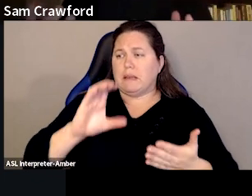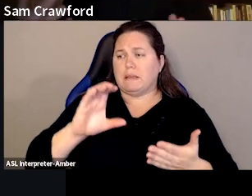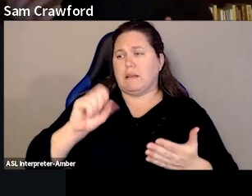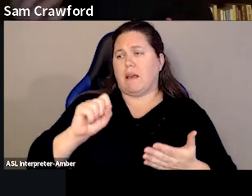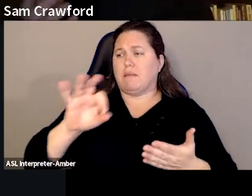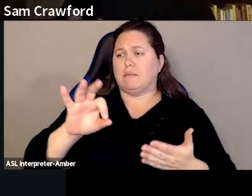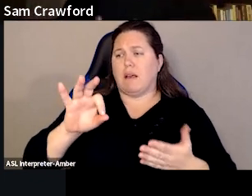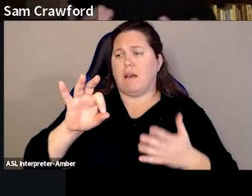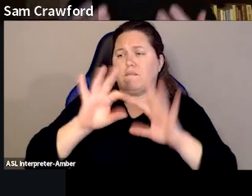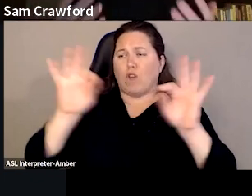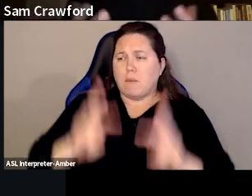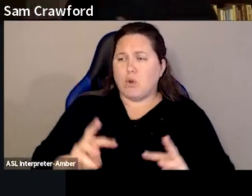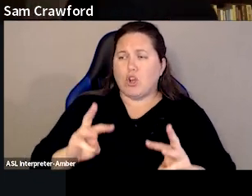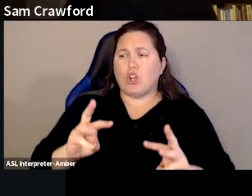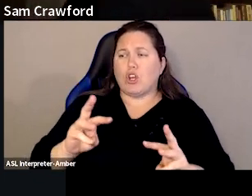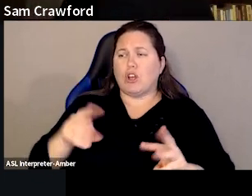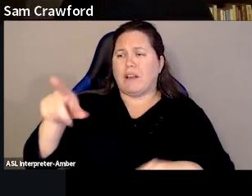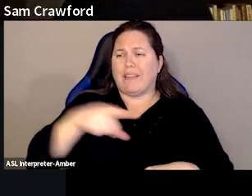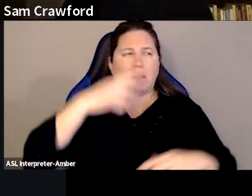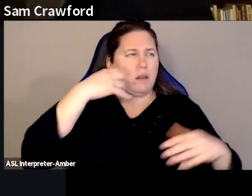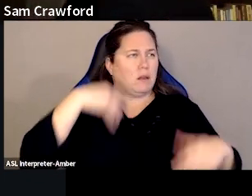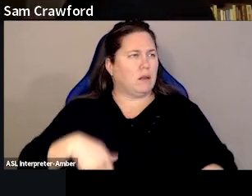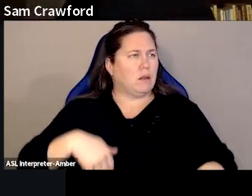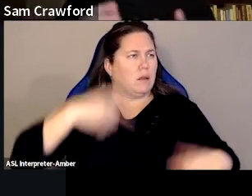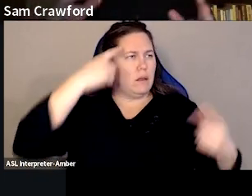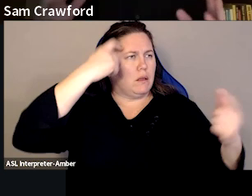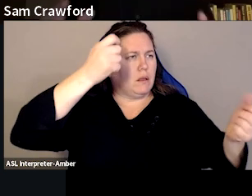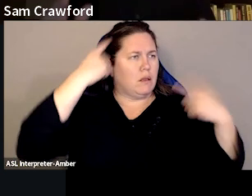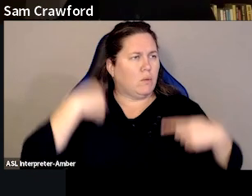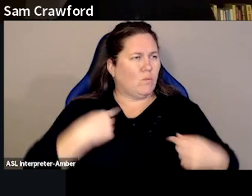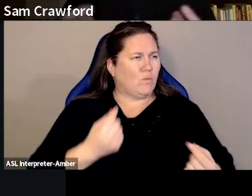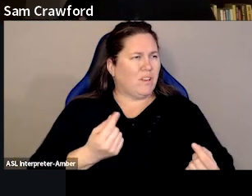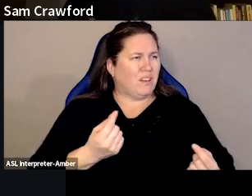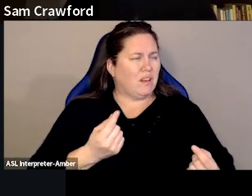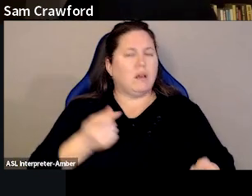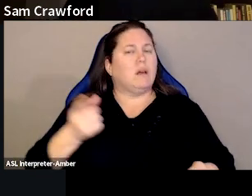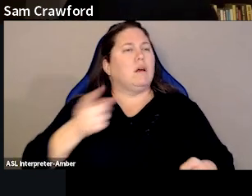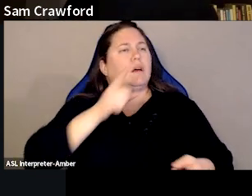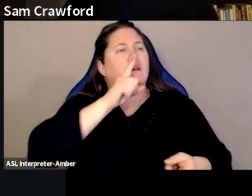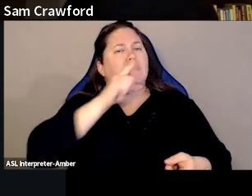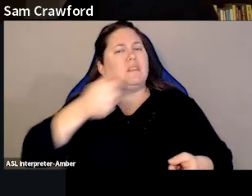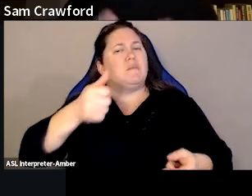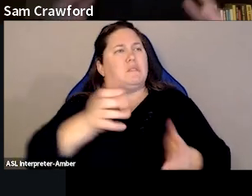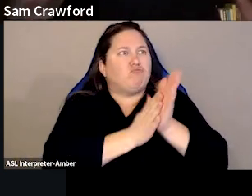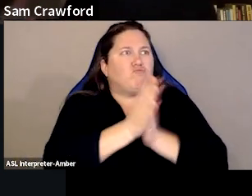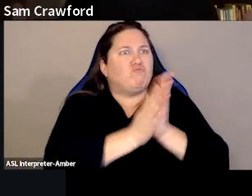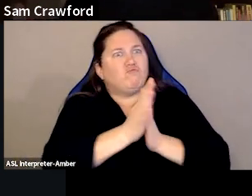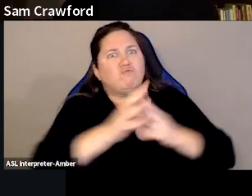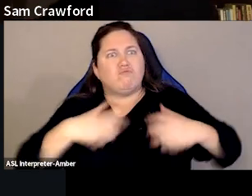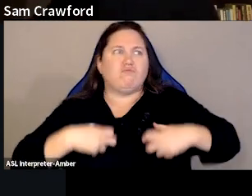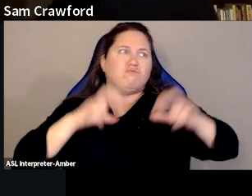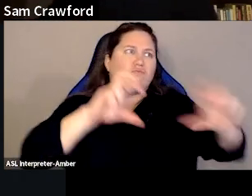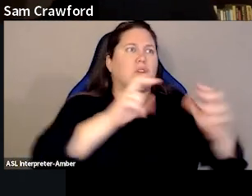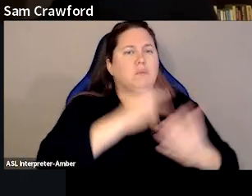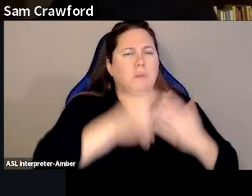glaze over and they won't be invested in the project as much. And this is going to have a huge negative effect overall on the